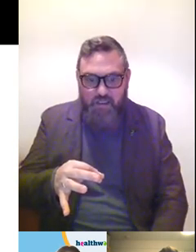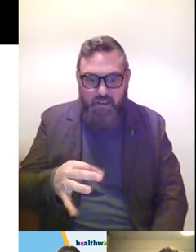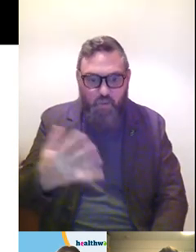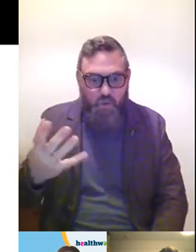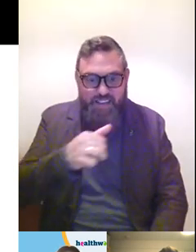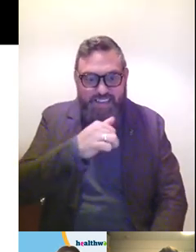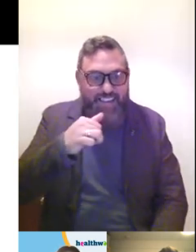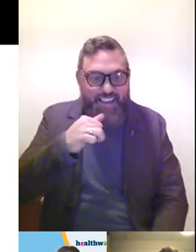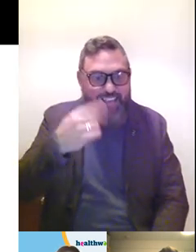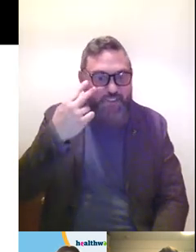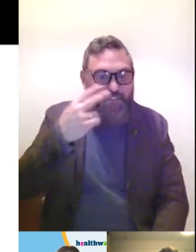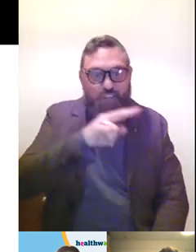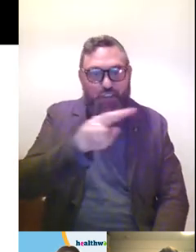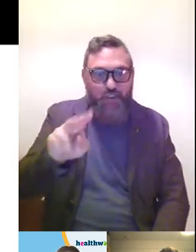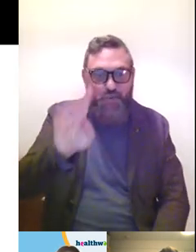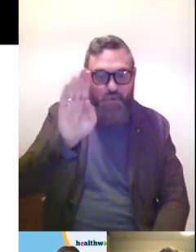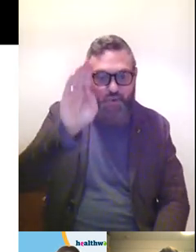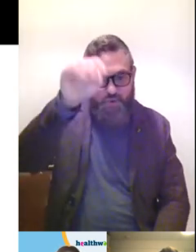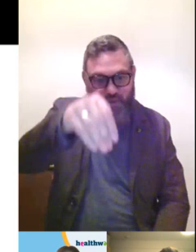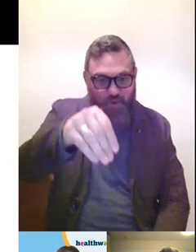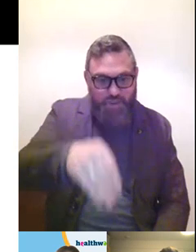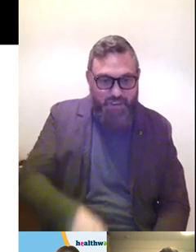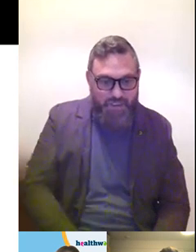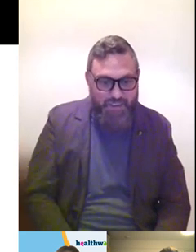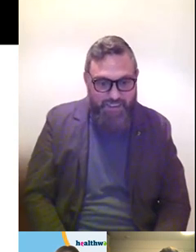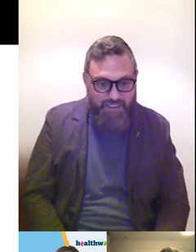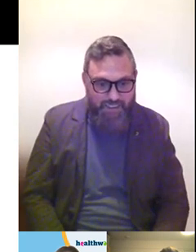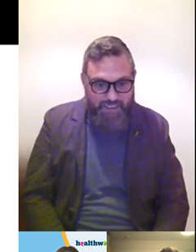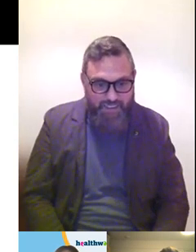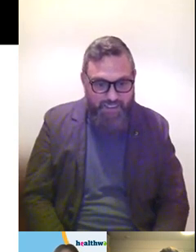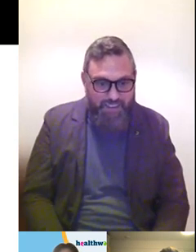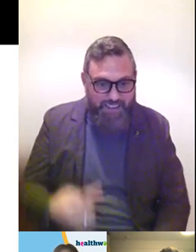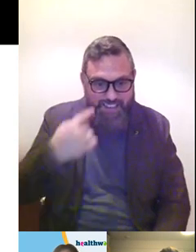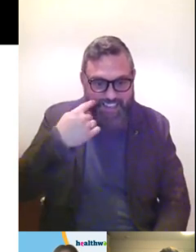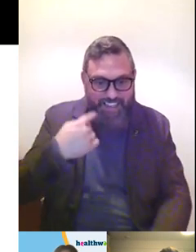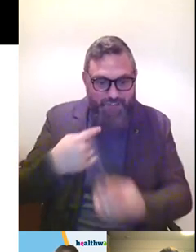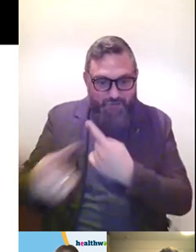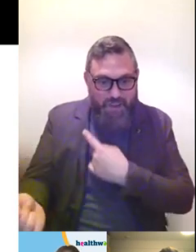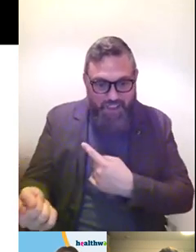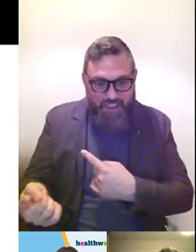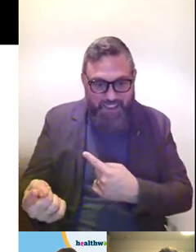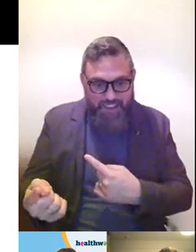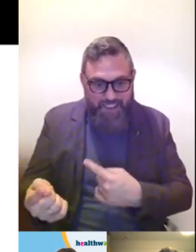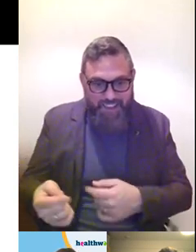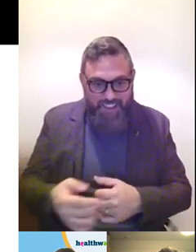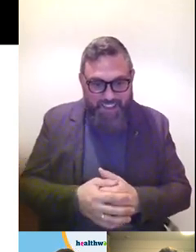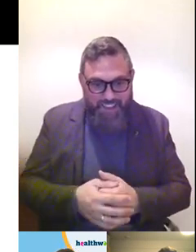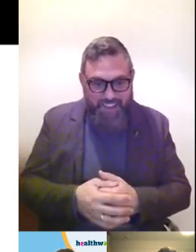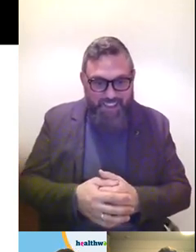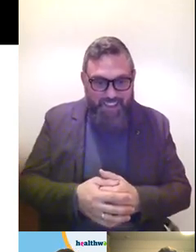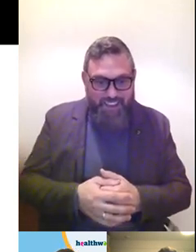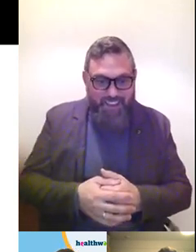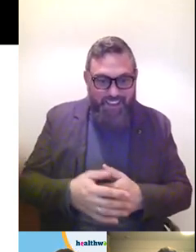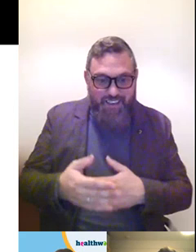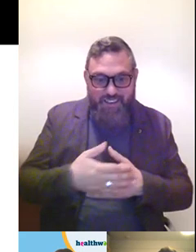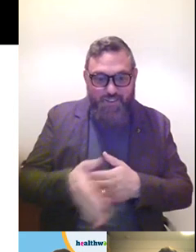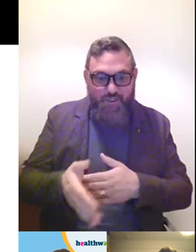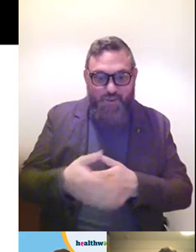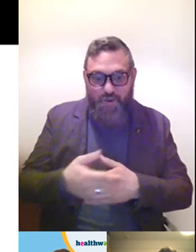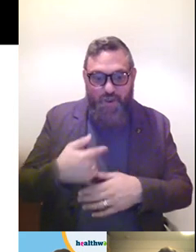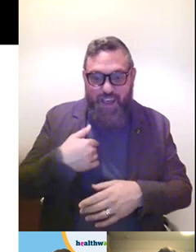view behind her is? Yes, you can, because it's easy. it's just outside my back door. I live